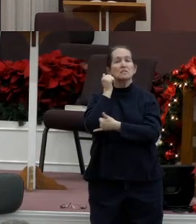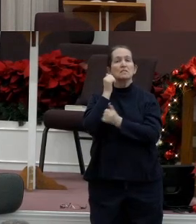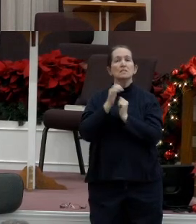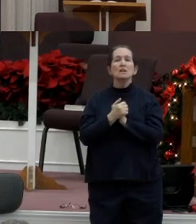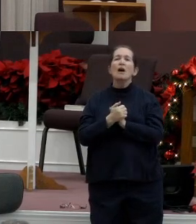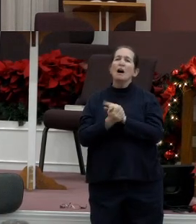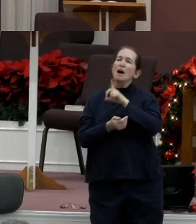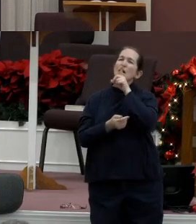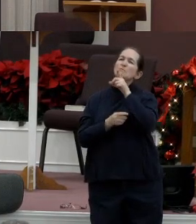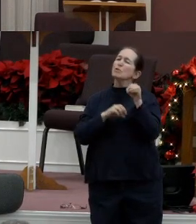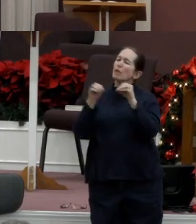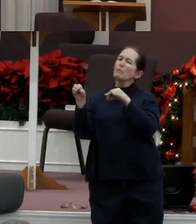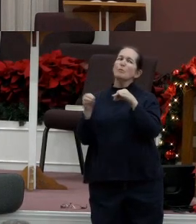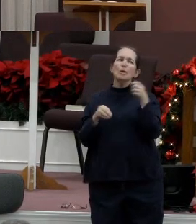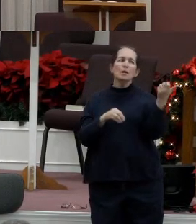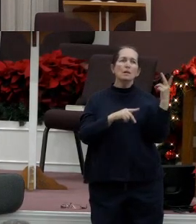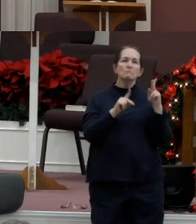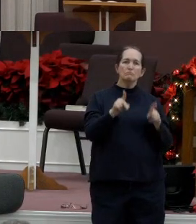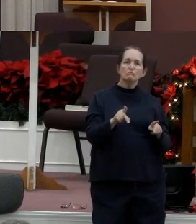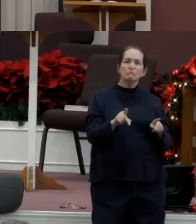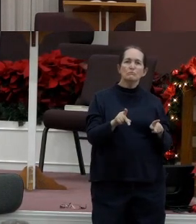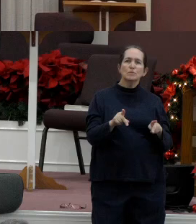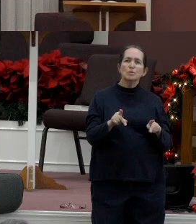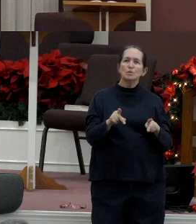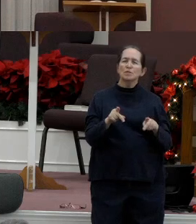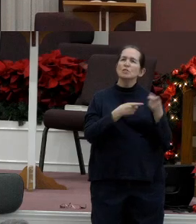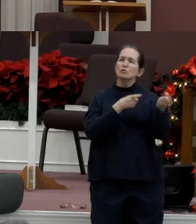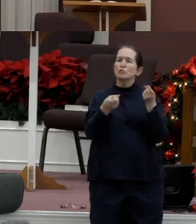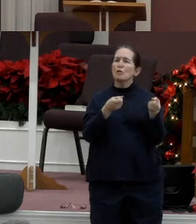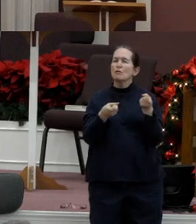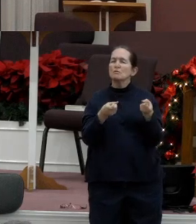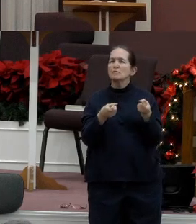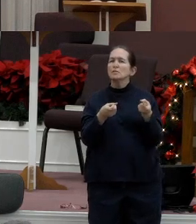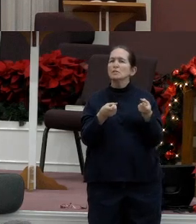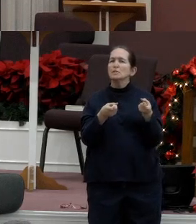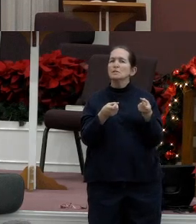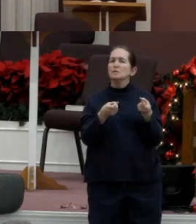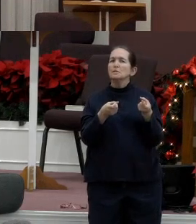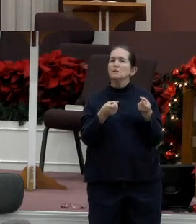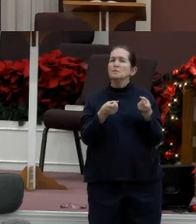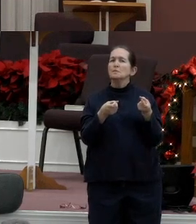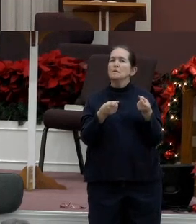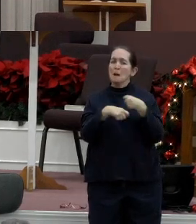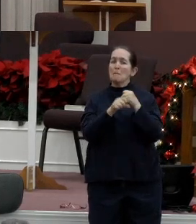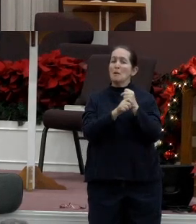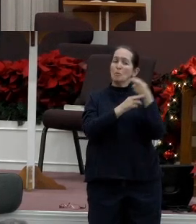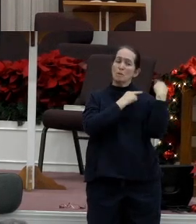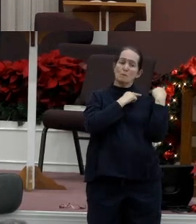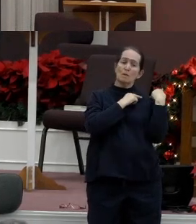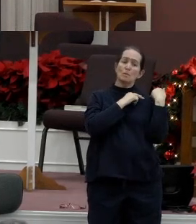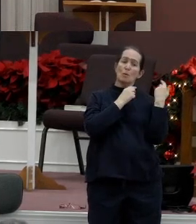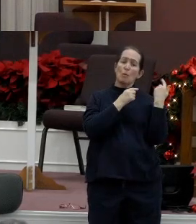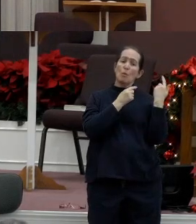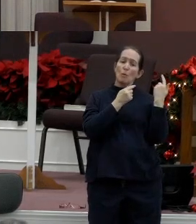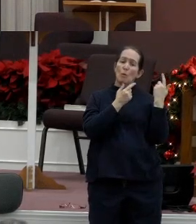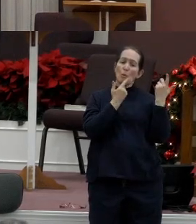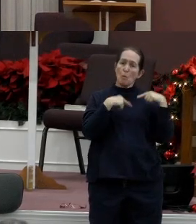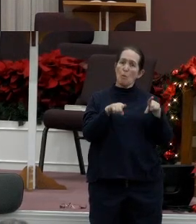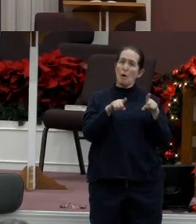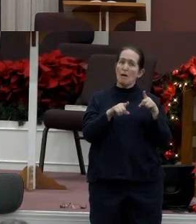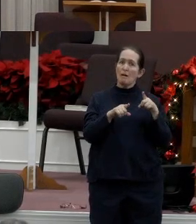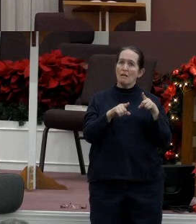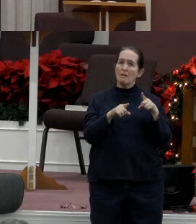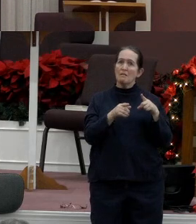Oh, I'm sure they put someone else in charge and held them responsible while they were gone.